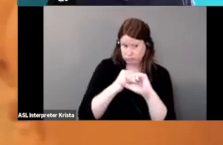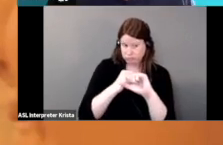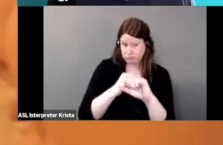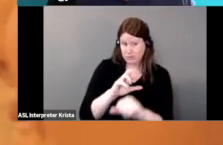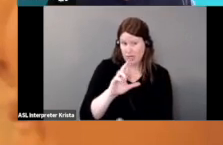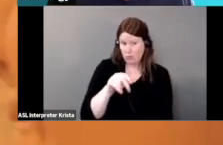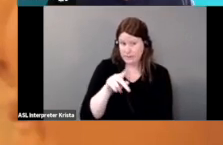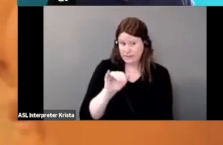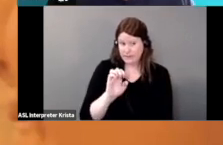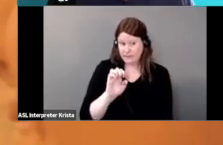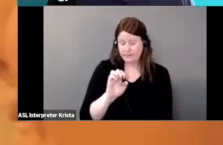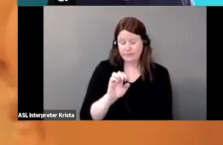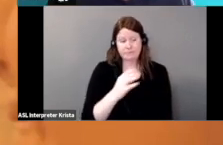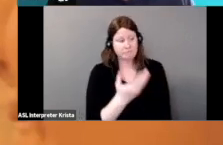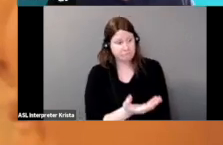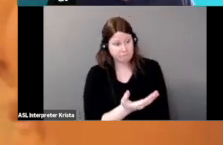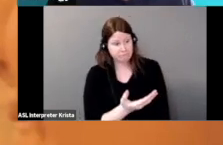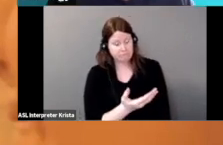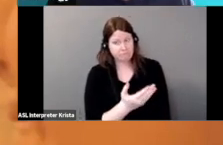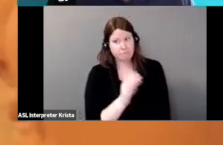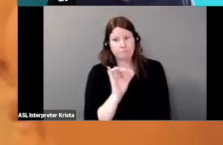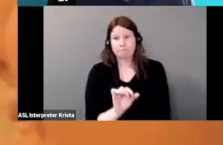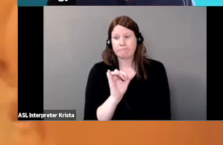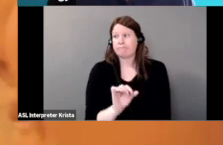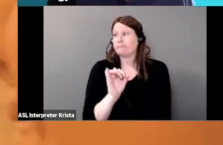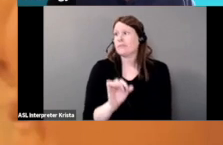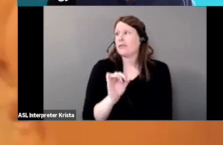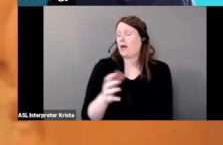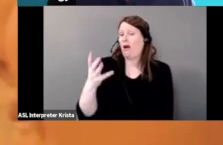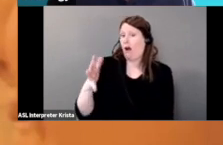So if it's been disclosed already,